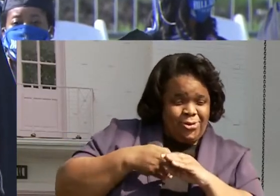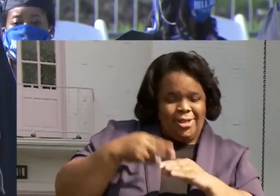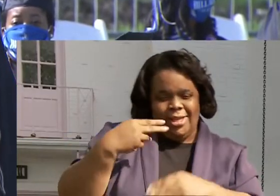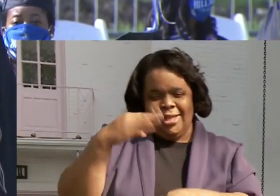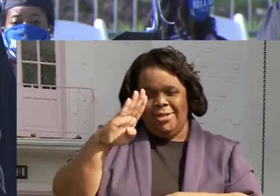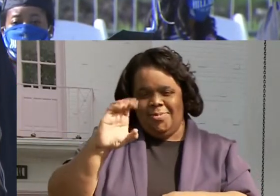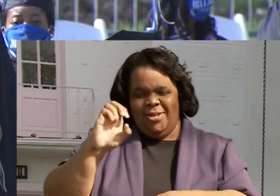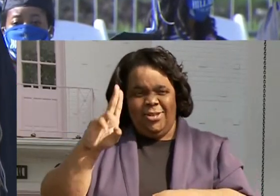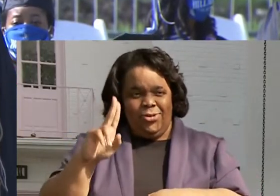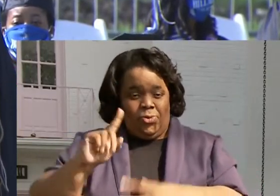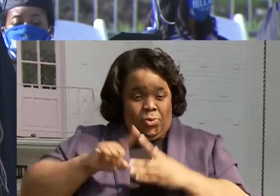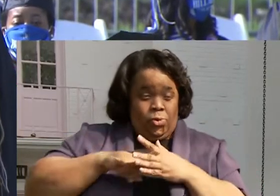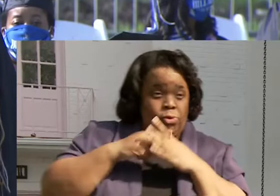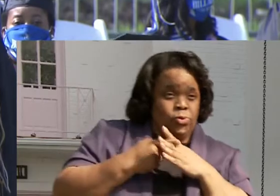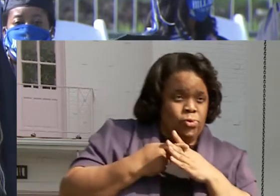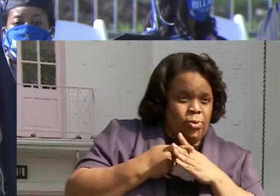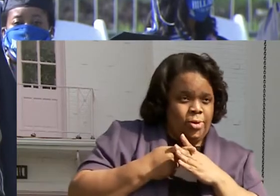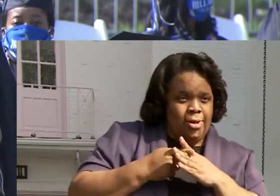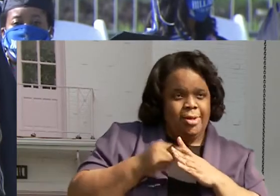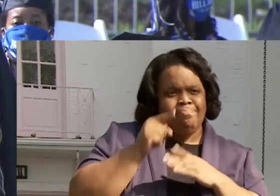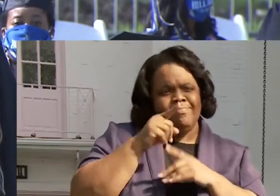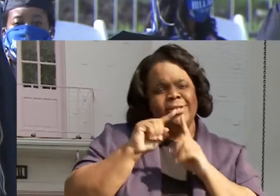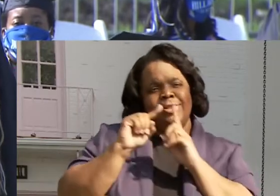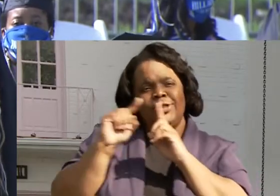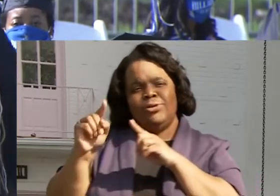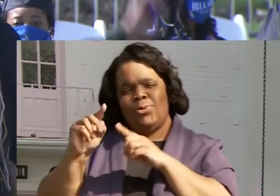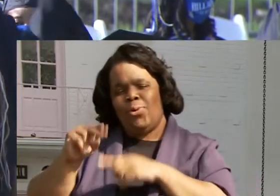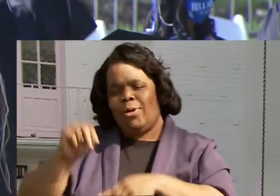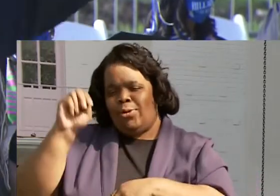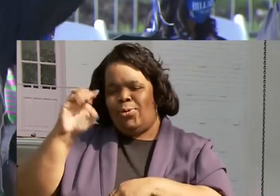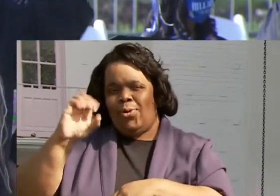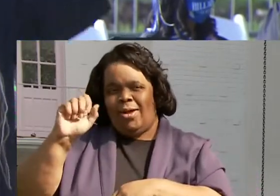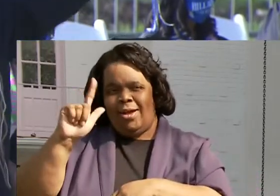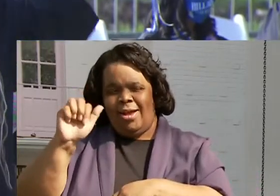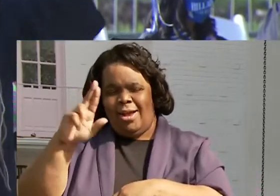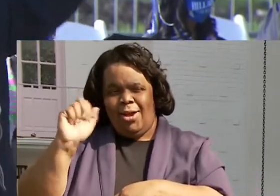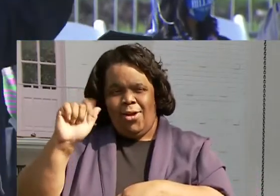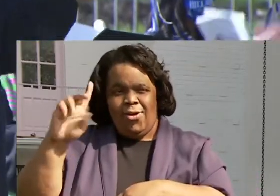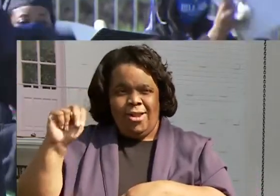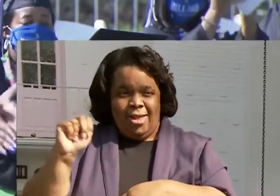Startup Internship. She will be attending North Carolina Central University School of Law.